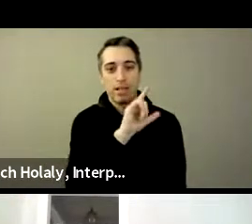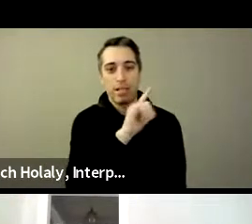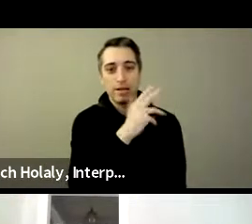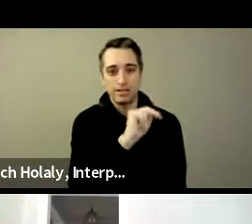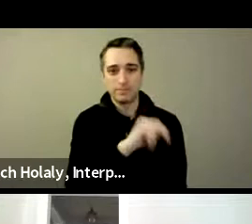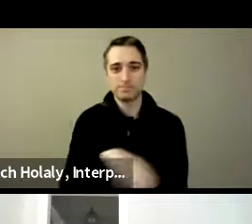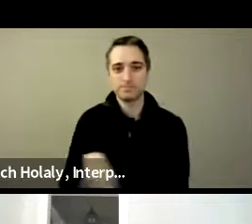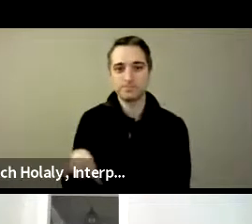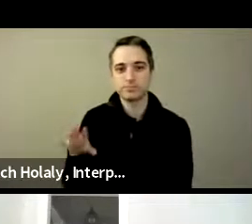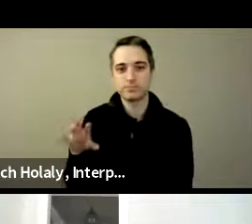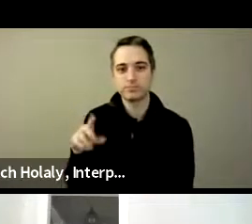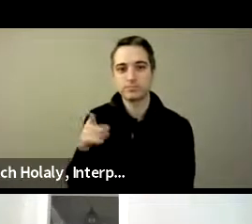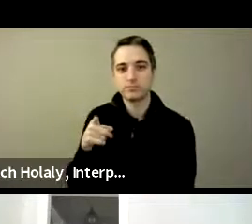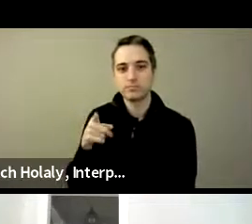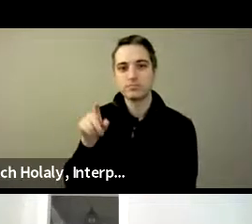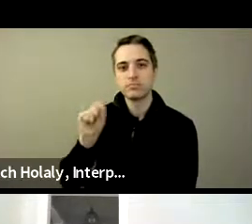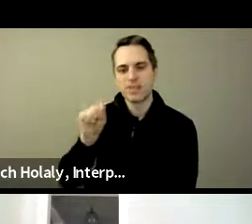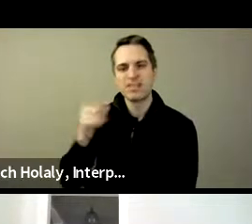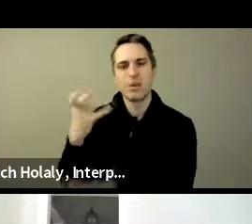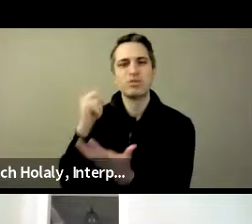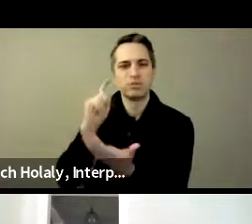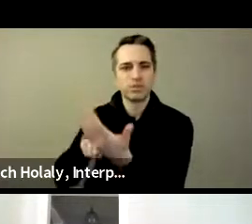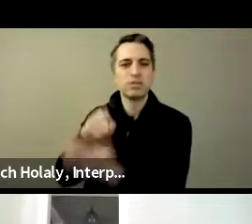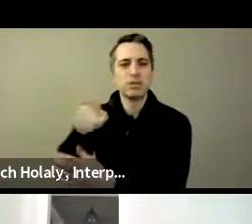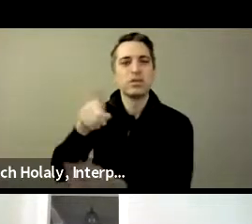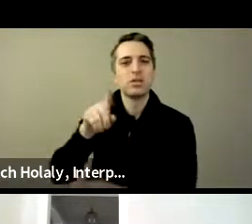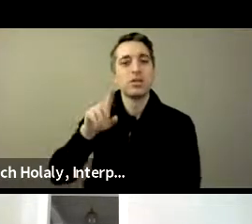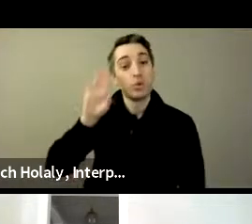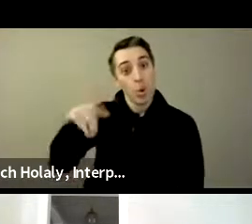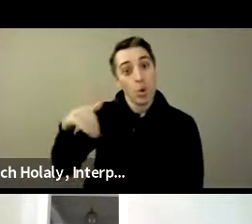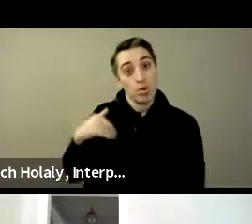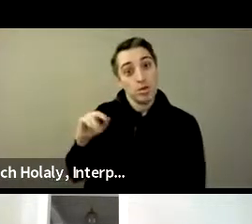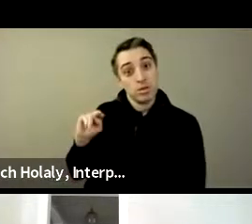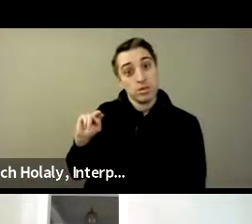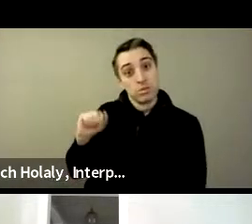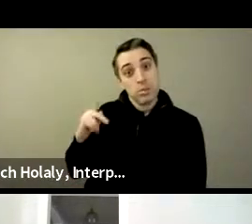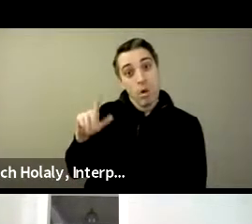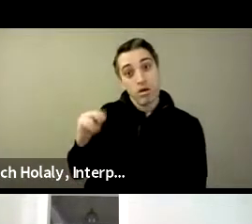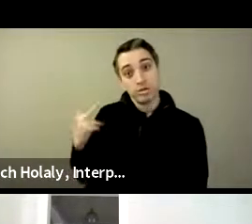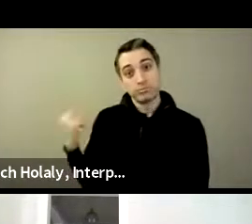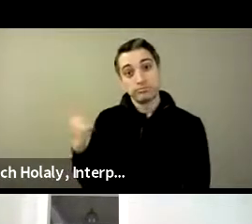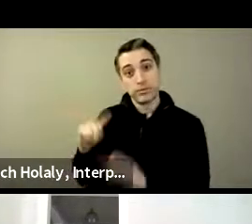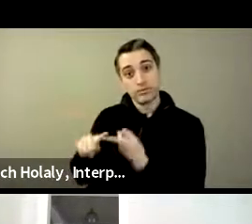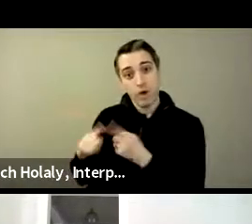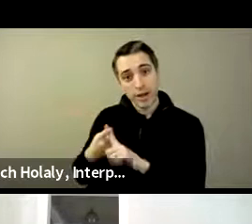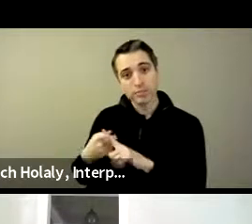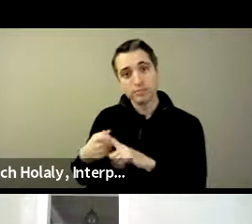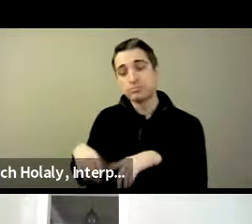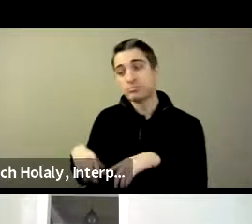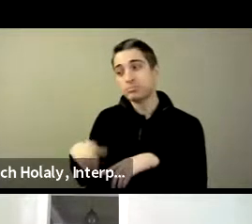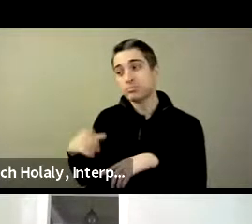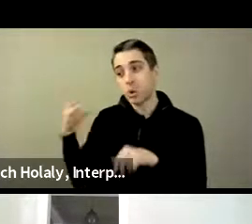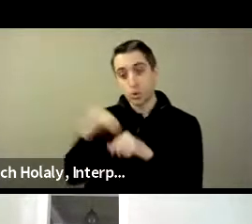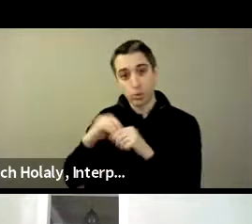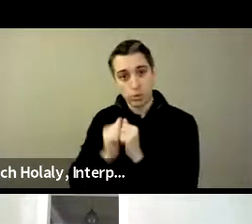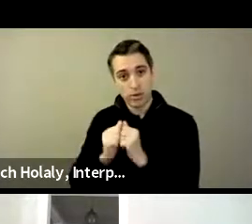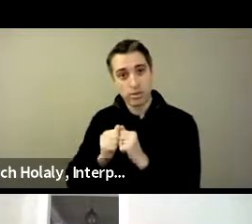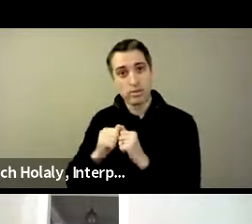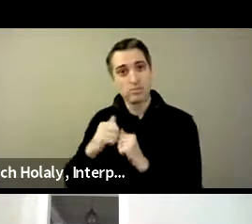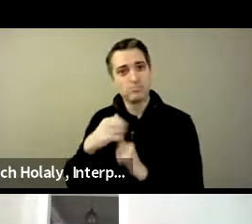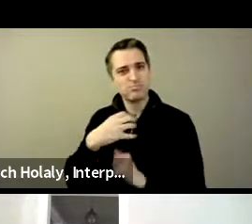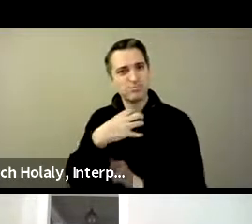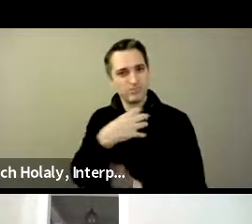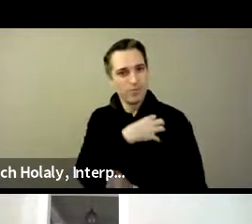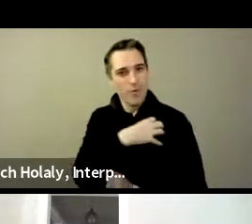Allison, that Benny Napoleon was a personal friend, a comrade in law enforcement. And when